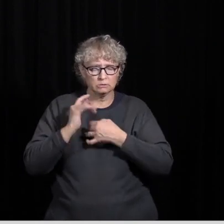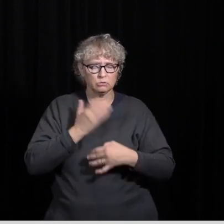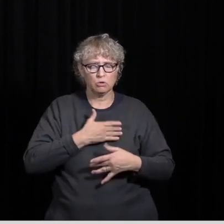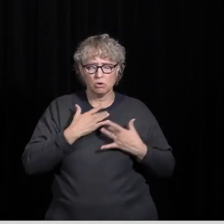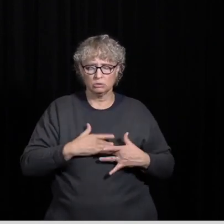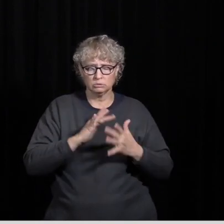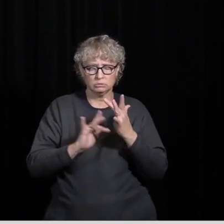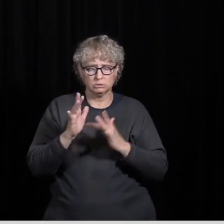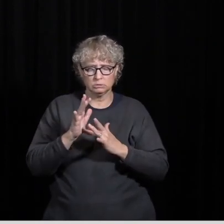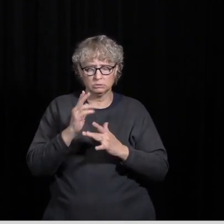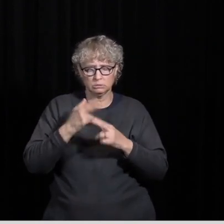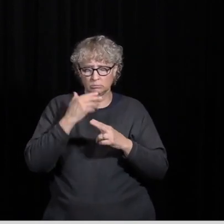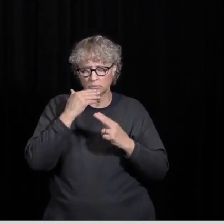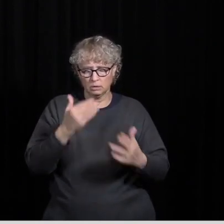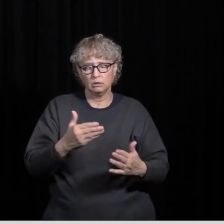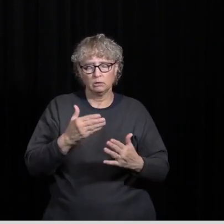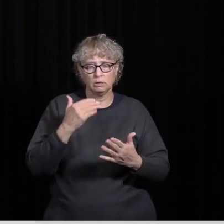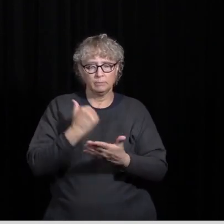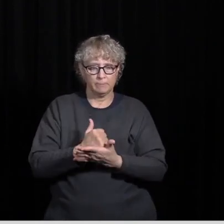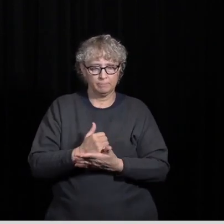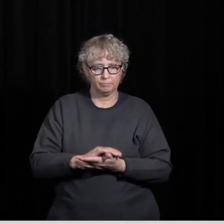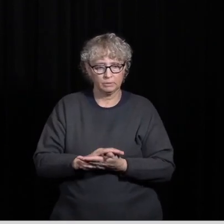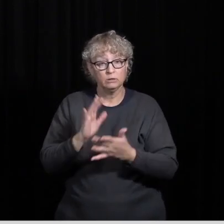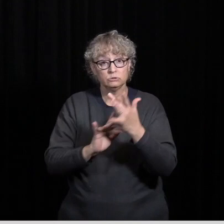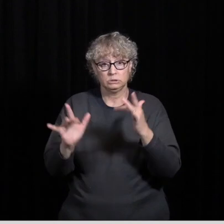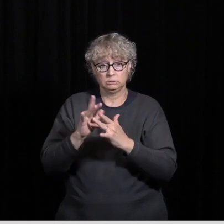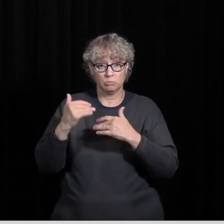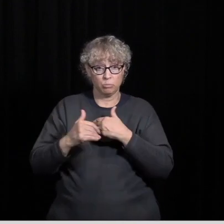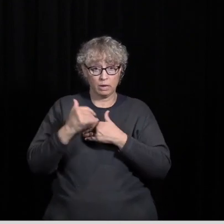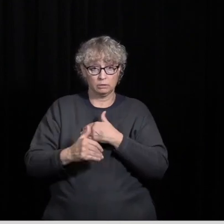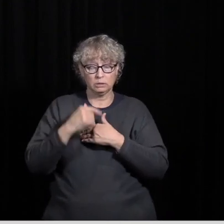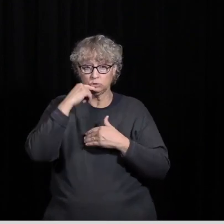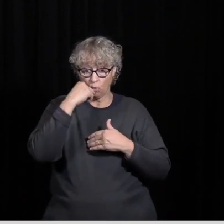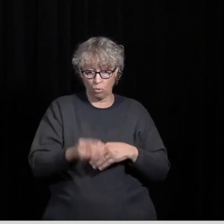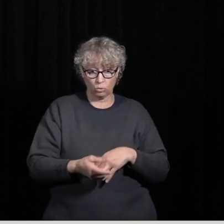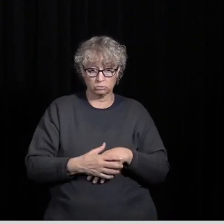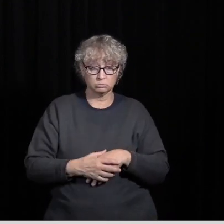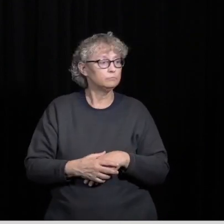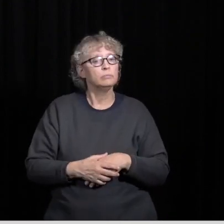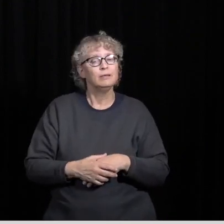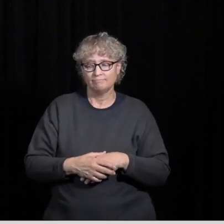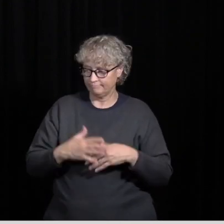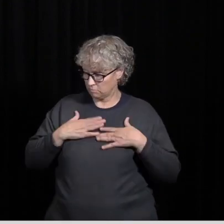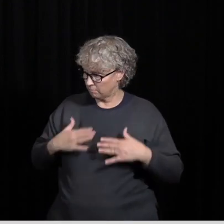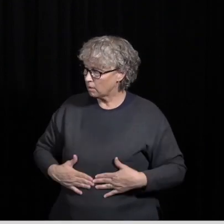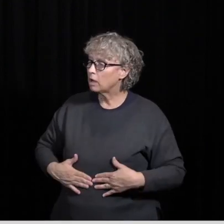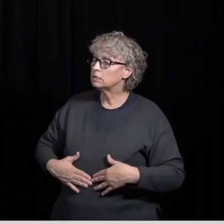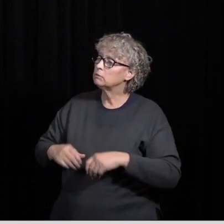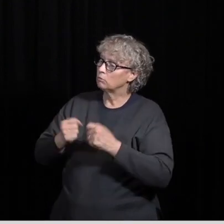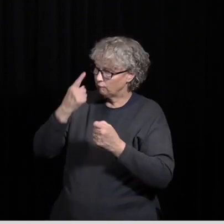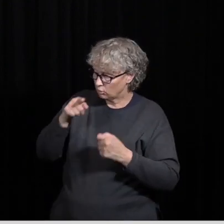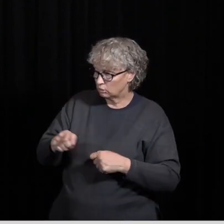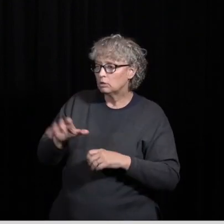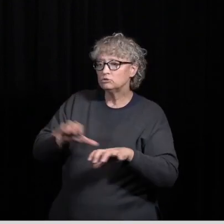you, Lord, in Jesus' name. Amen. And so Jesus took the bread and he told to them, this is my body, which is for you. Do